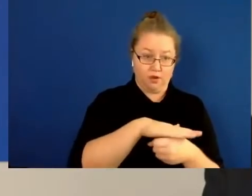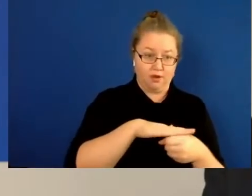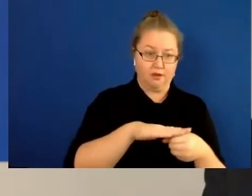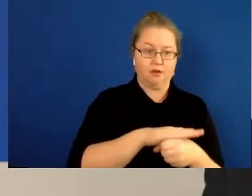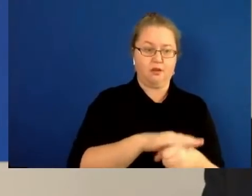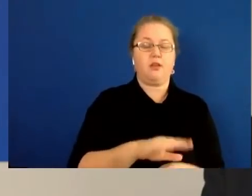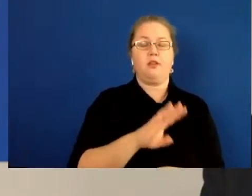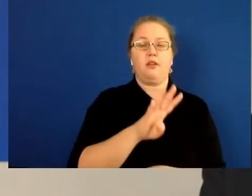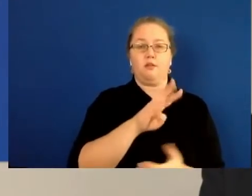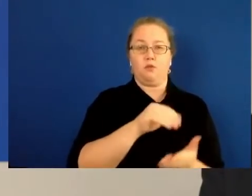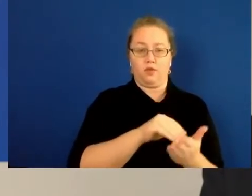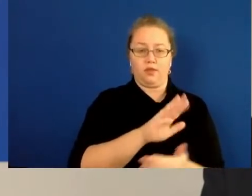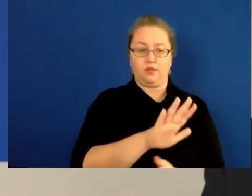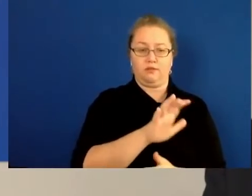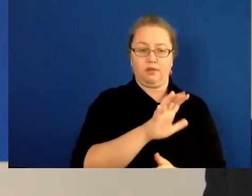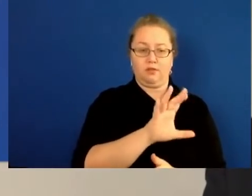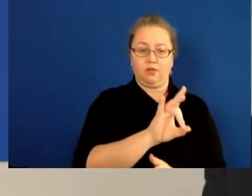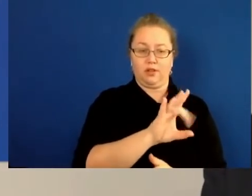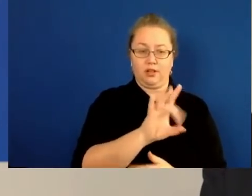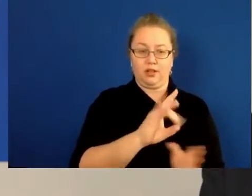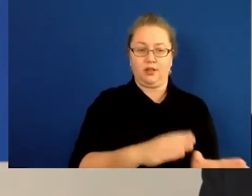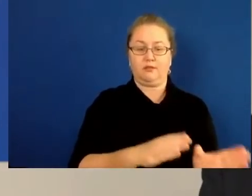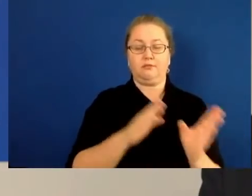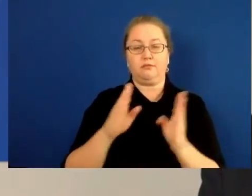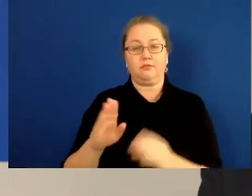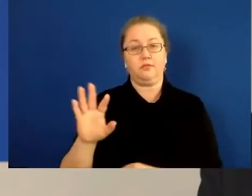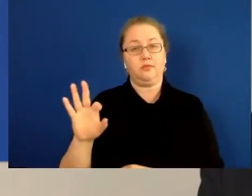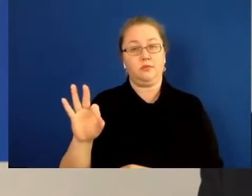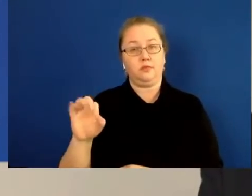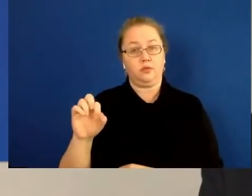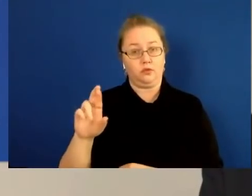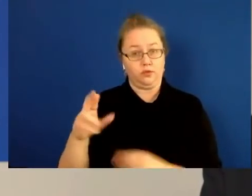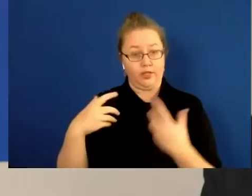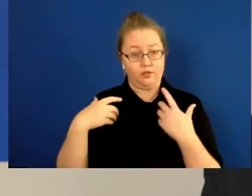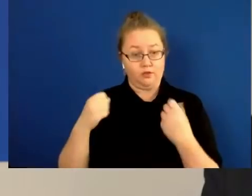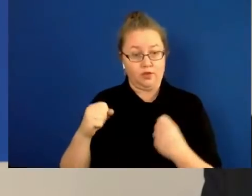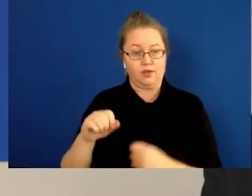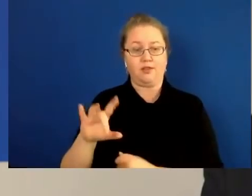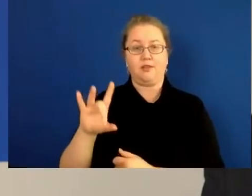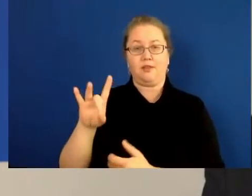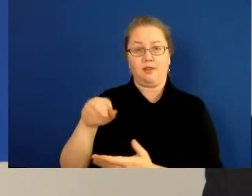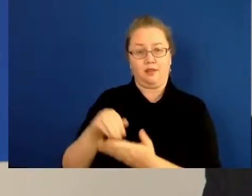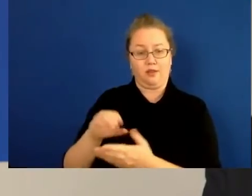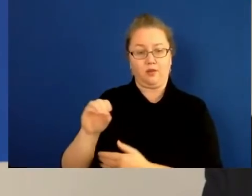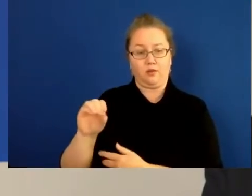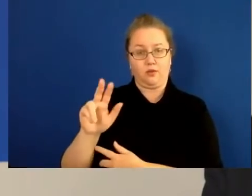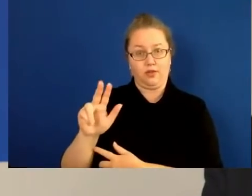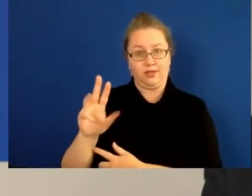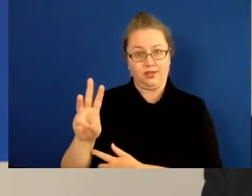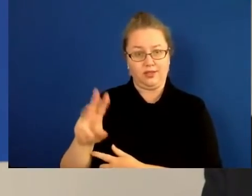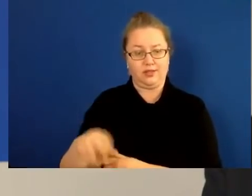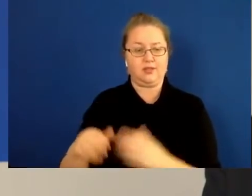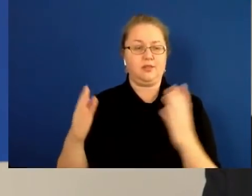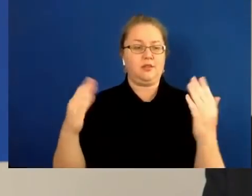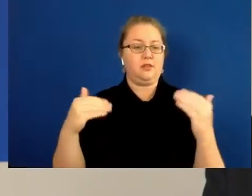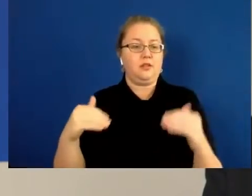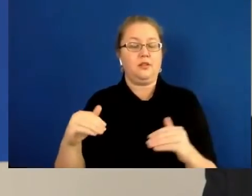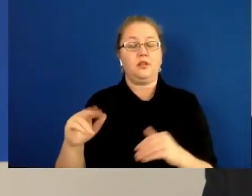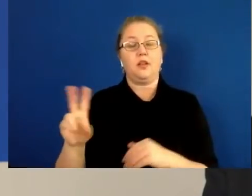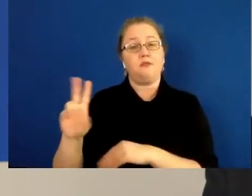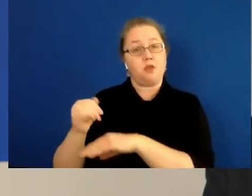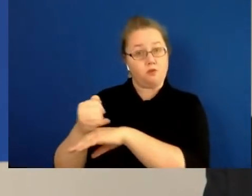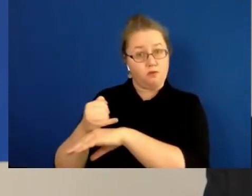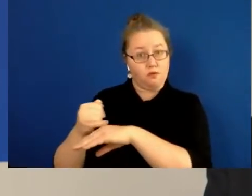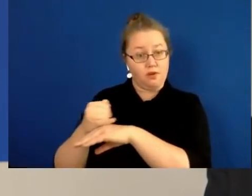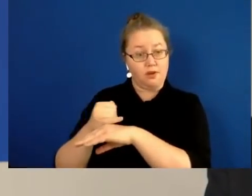So for today, we are reporting 234 new cases of COVID-19 in the province, including four of